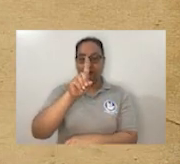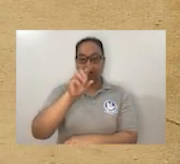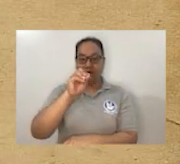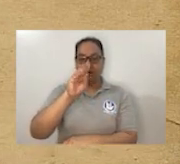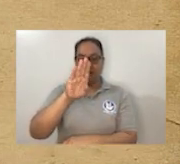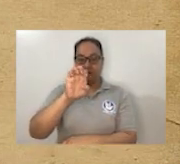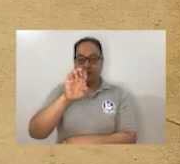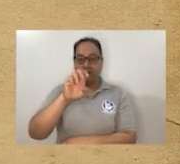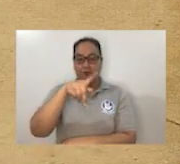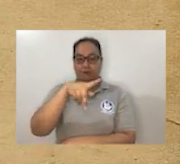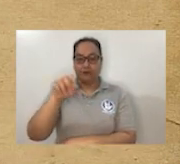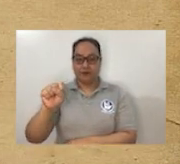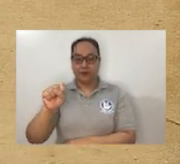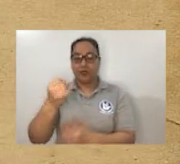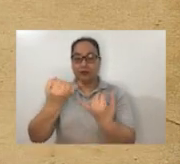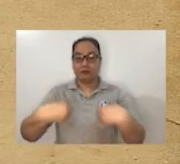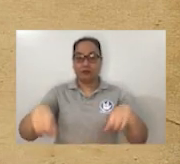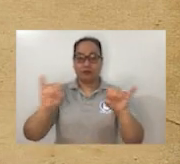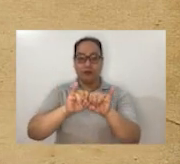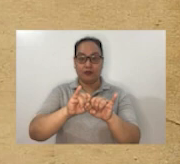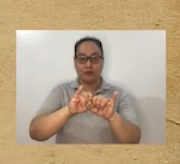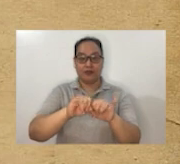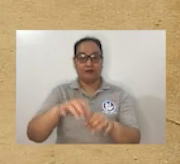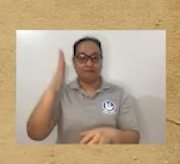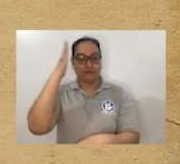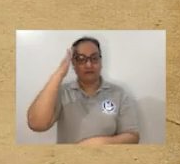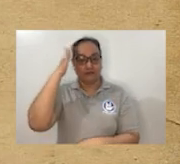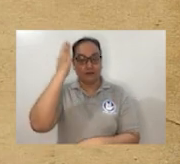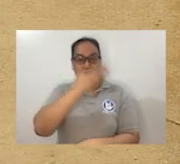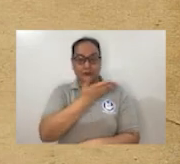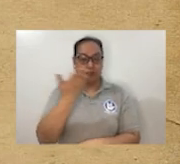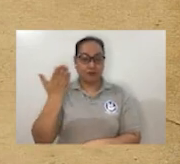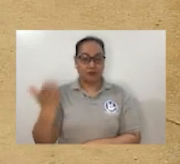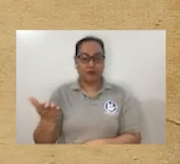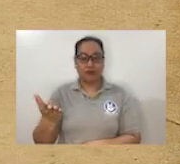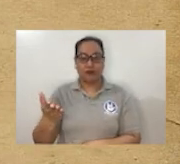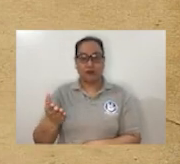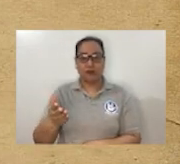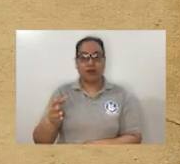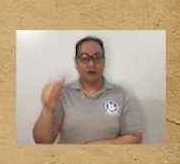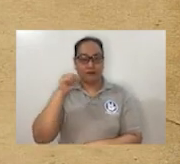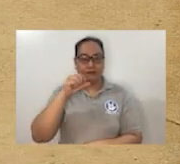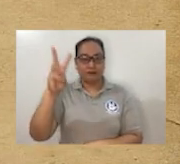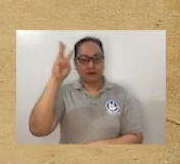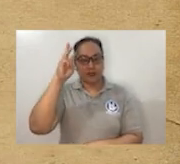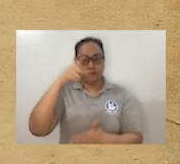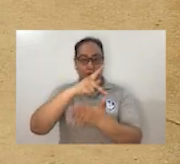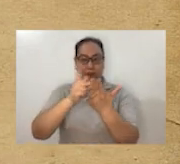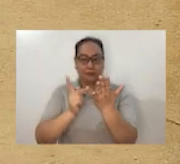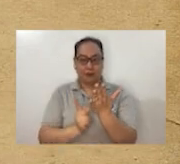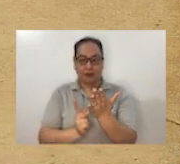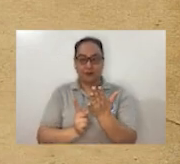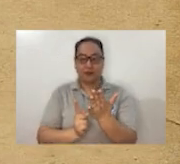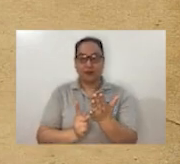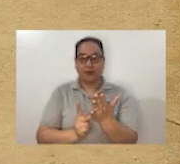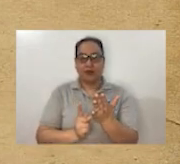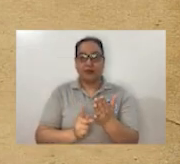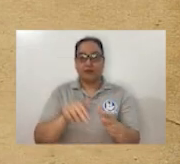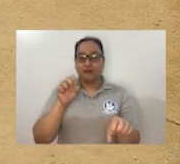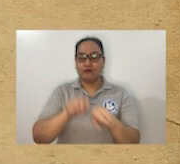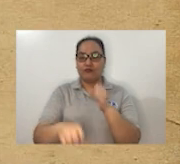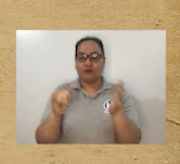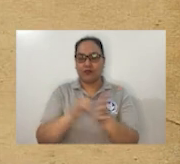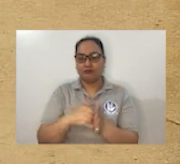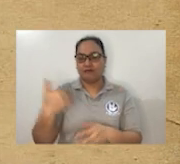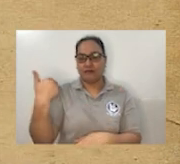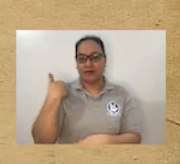Dapat alam din natin ang basic dahil kahit ang mga professional ay ginagamit pa din ang basic. Watch and listen carefully,